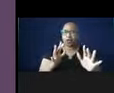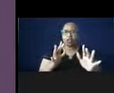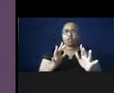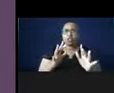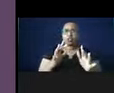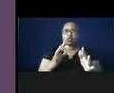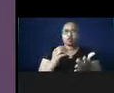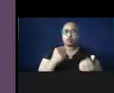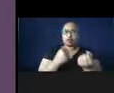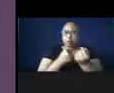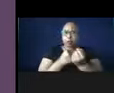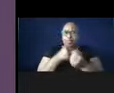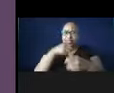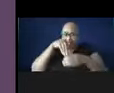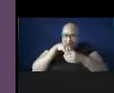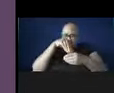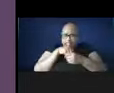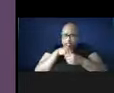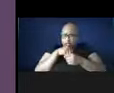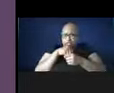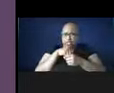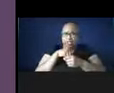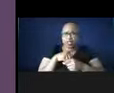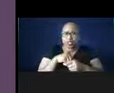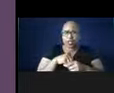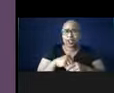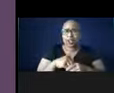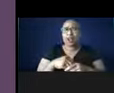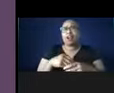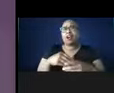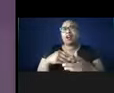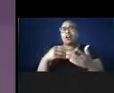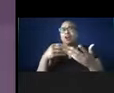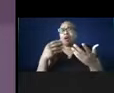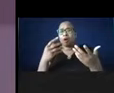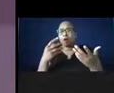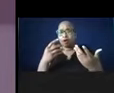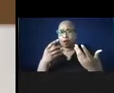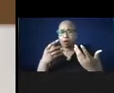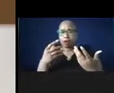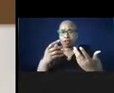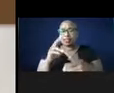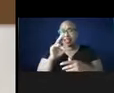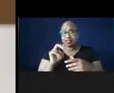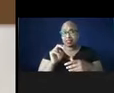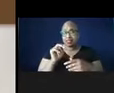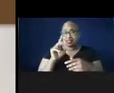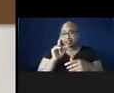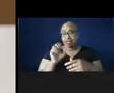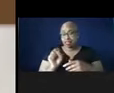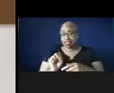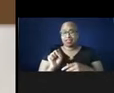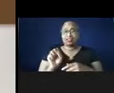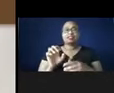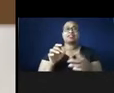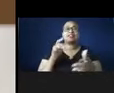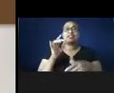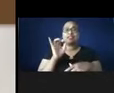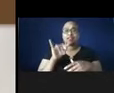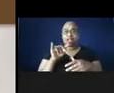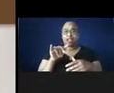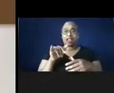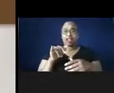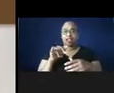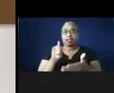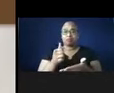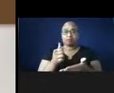park, sought out opportunities for leveraging opportunities. And so what we